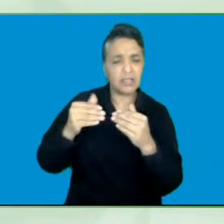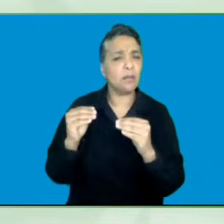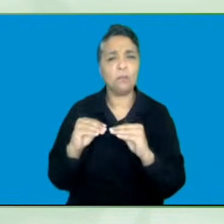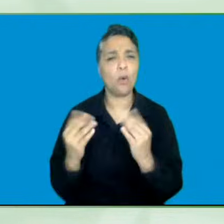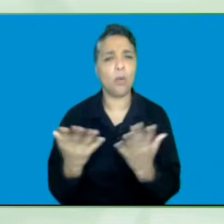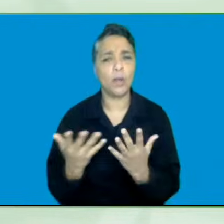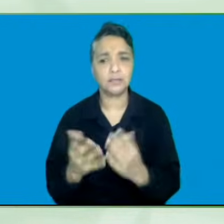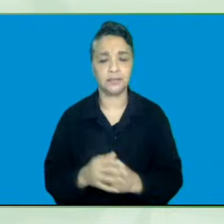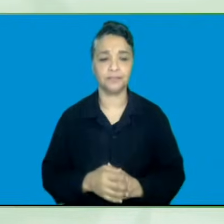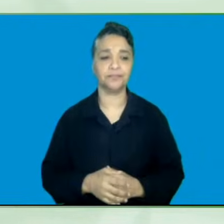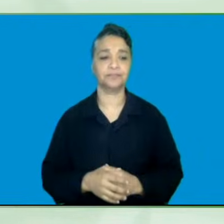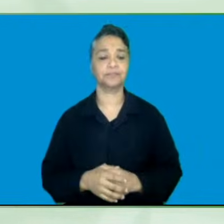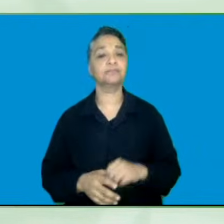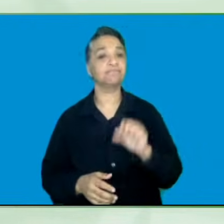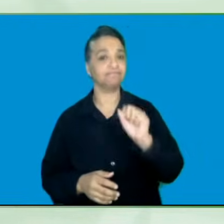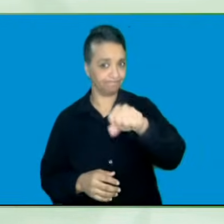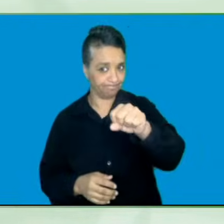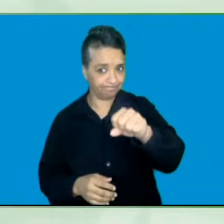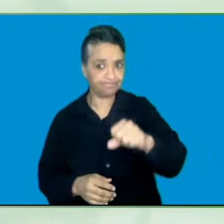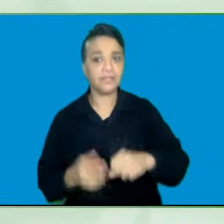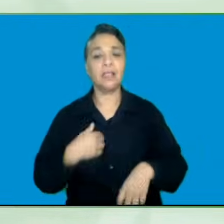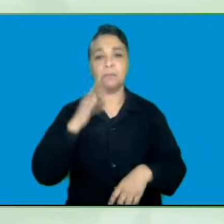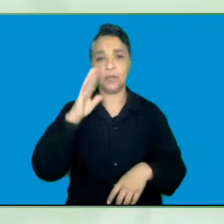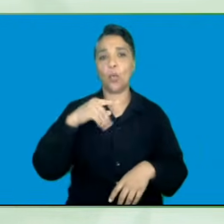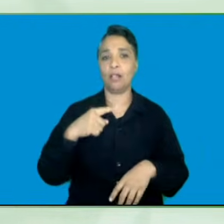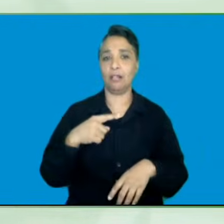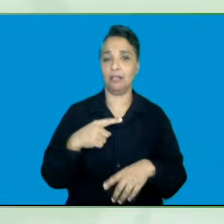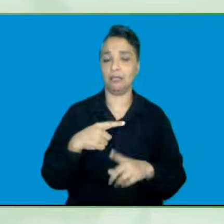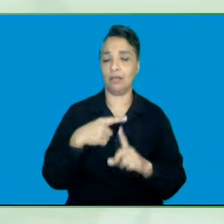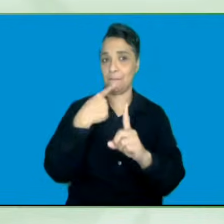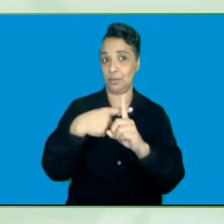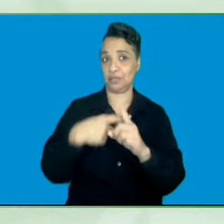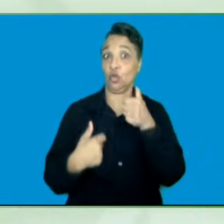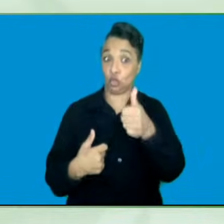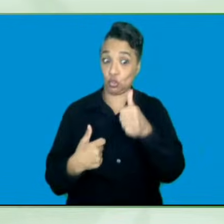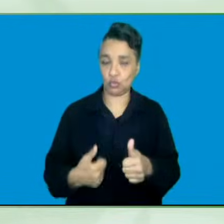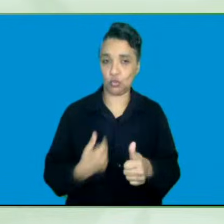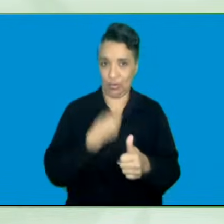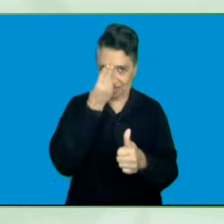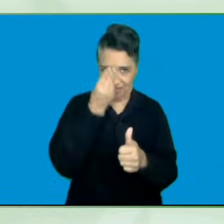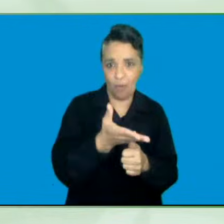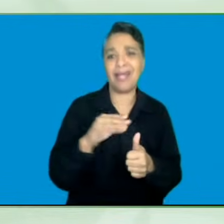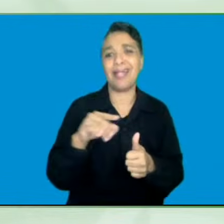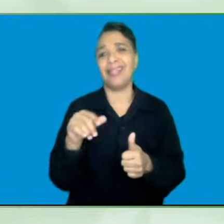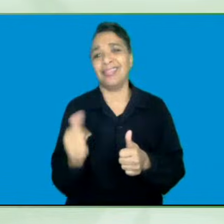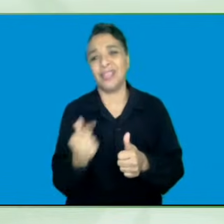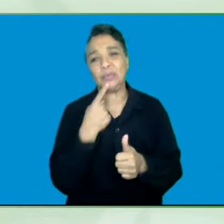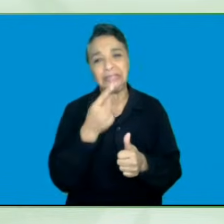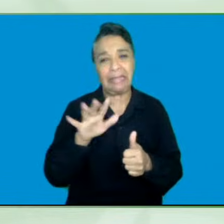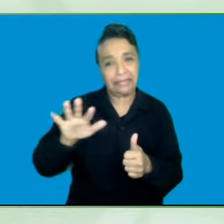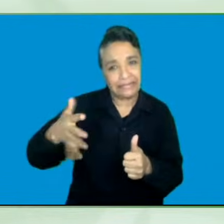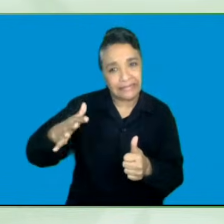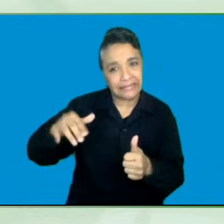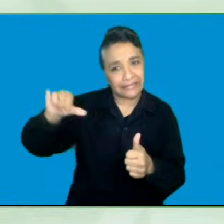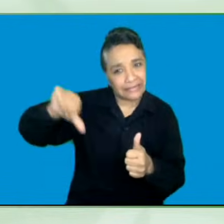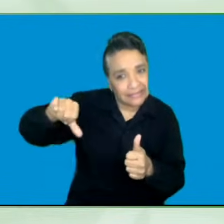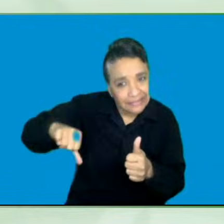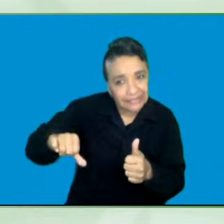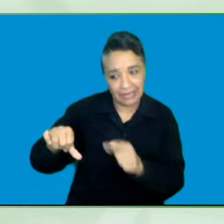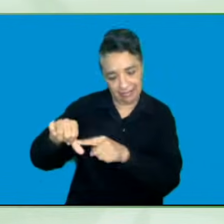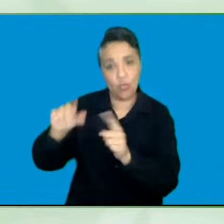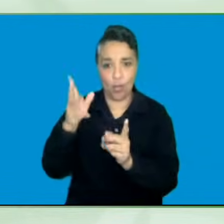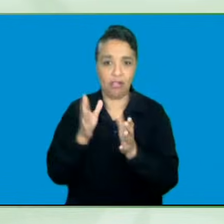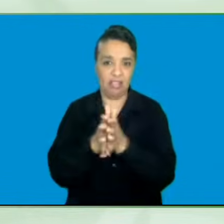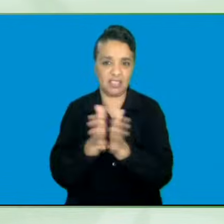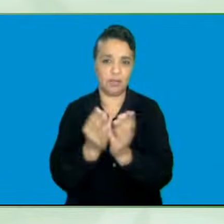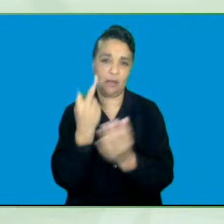talk about I'll present the positive angle first, the potential, and then maybe I'll talk about where things are falling short. So, I